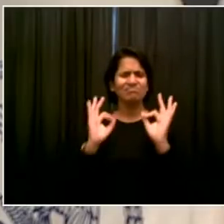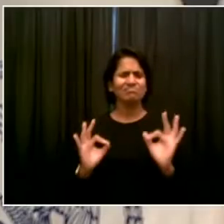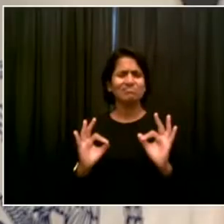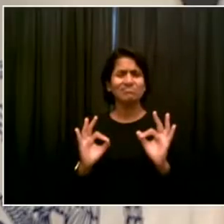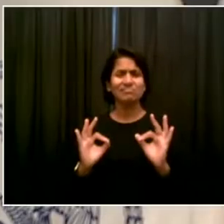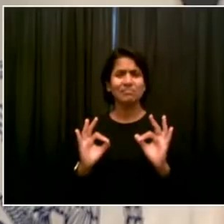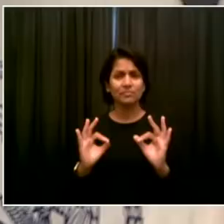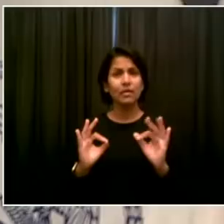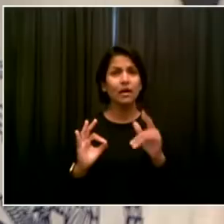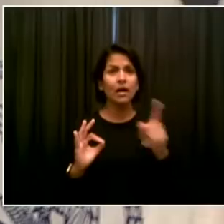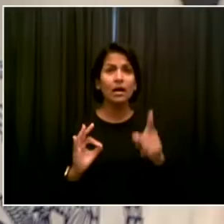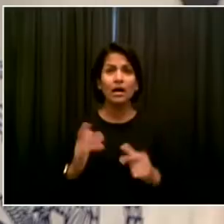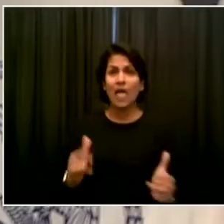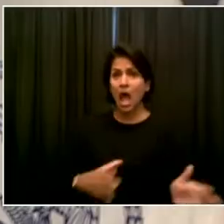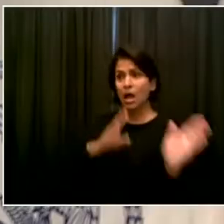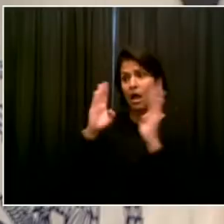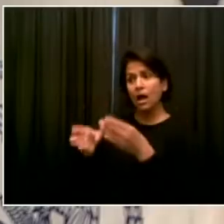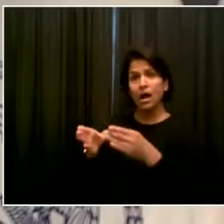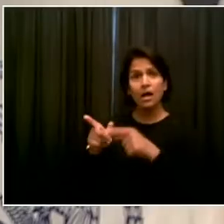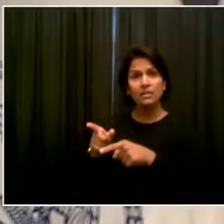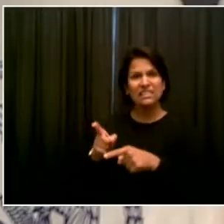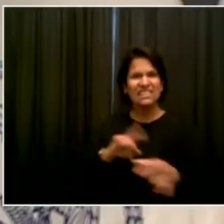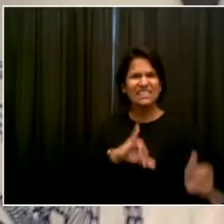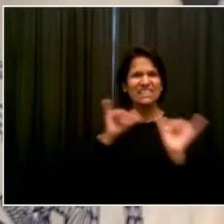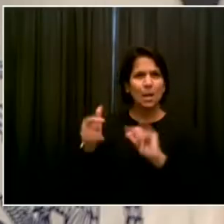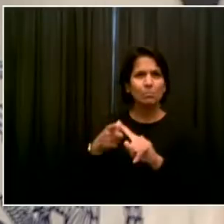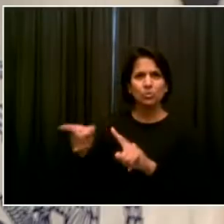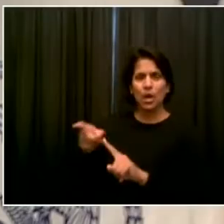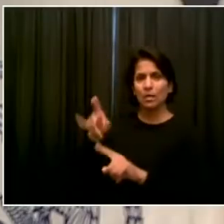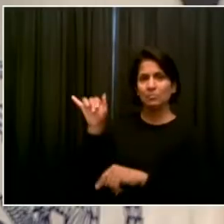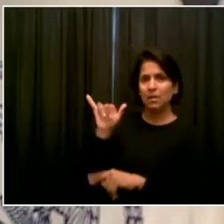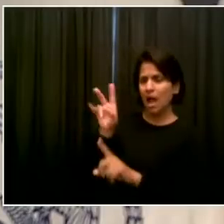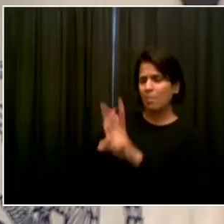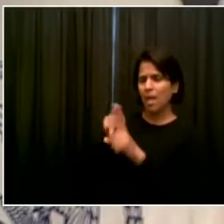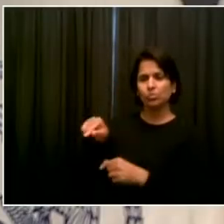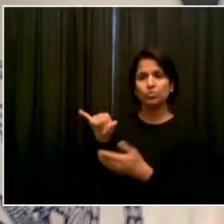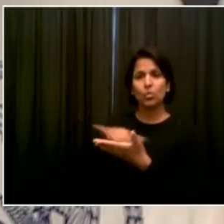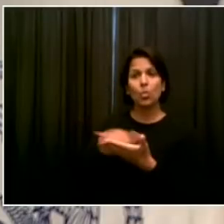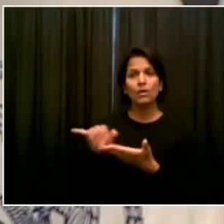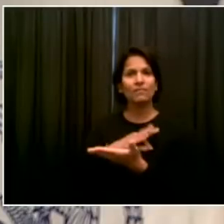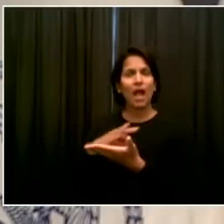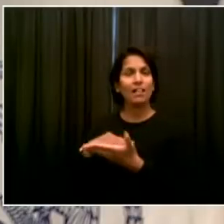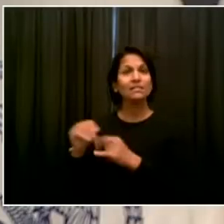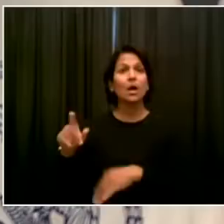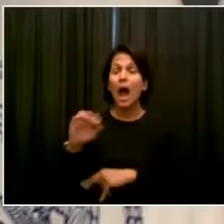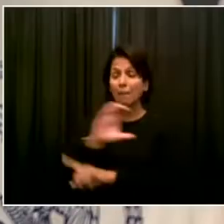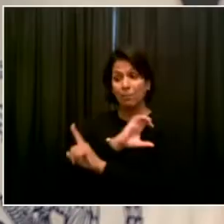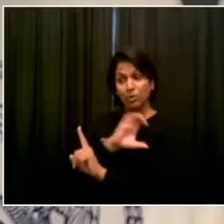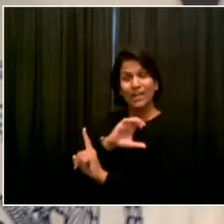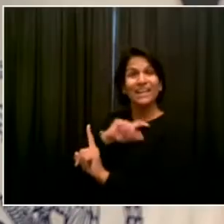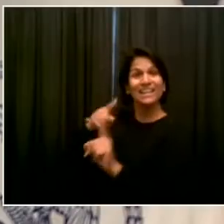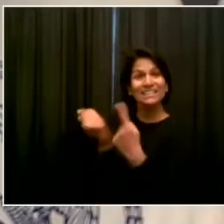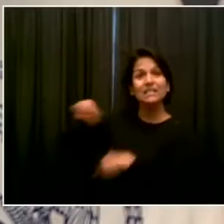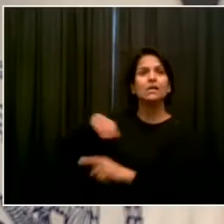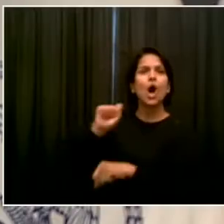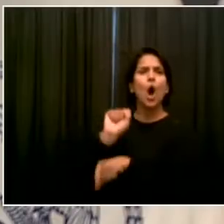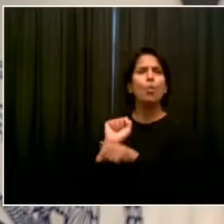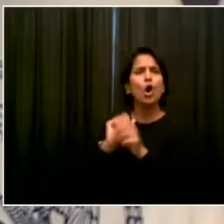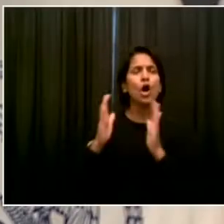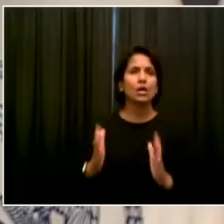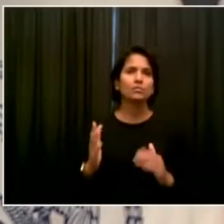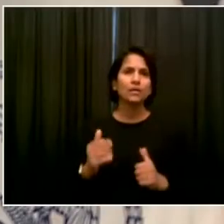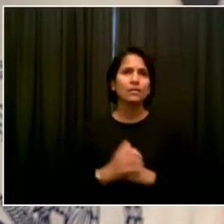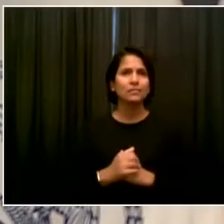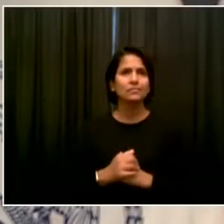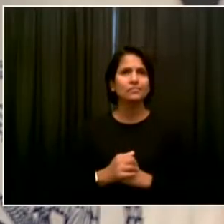work out of a combination of believing in what they're doing and also wanting to get paid. It's not like whether you wear a mask